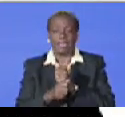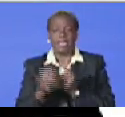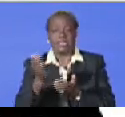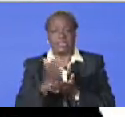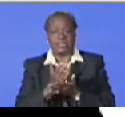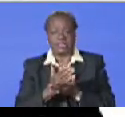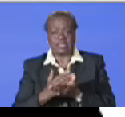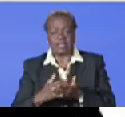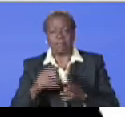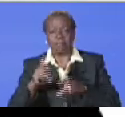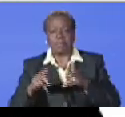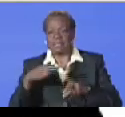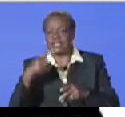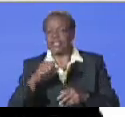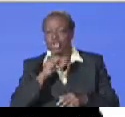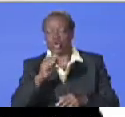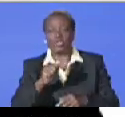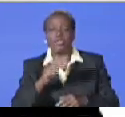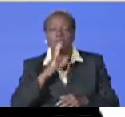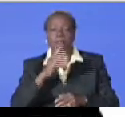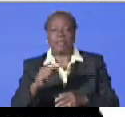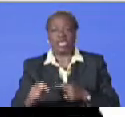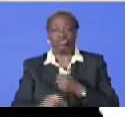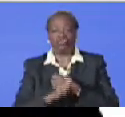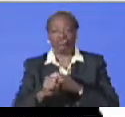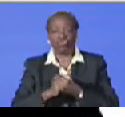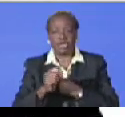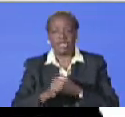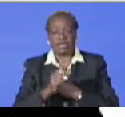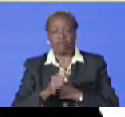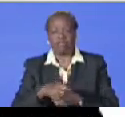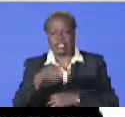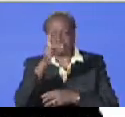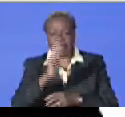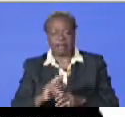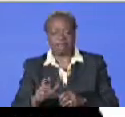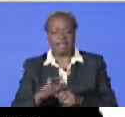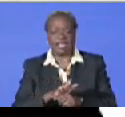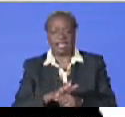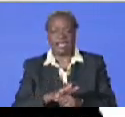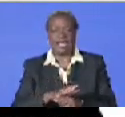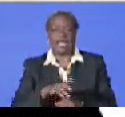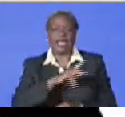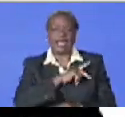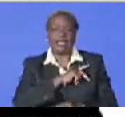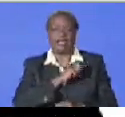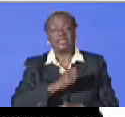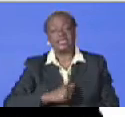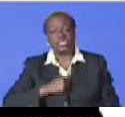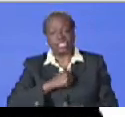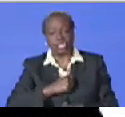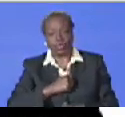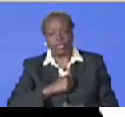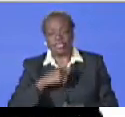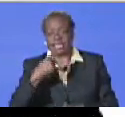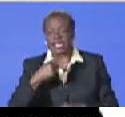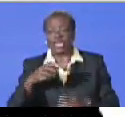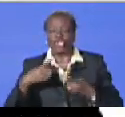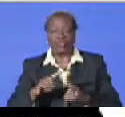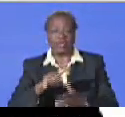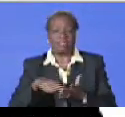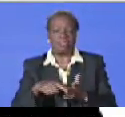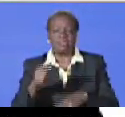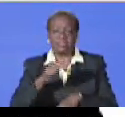residents lamenting that they are not being treated respectfully by staff during their time of need, Kelly apologized, insisting that during the